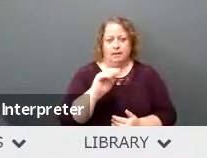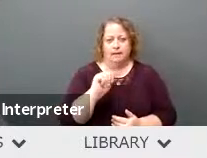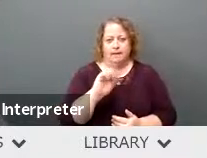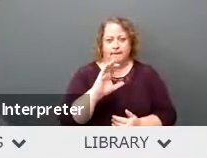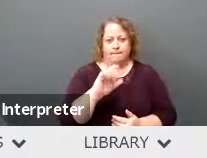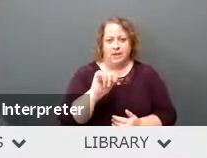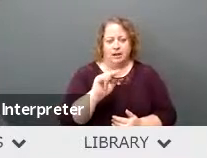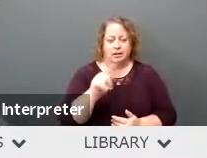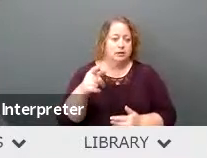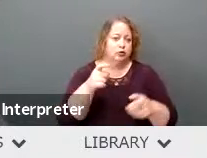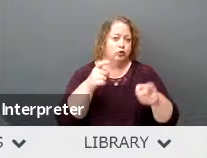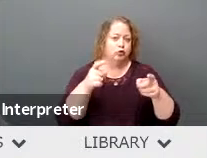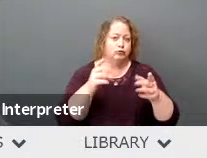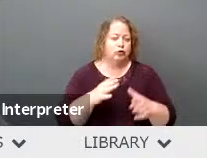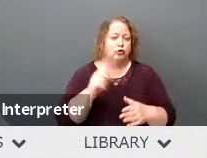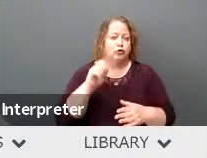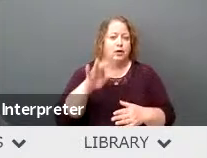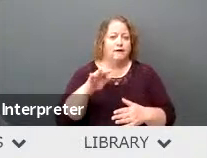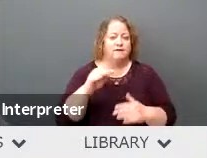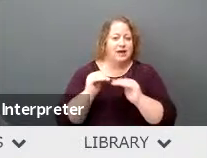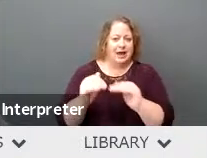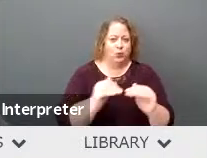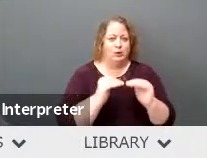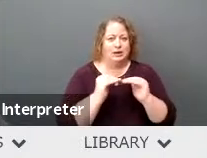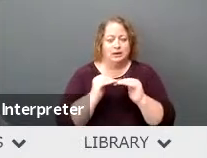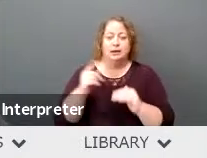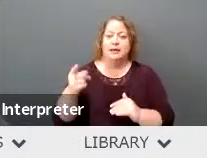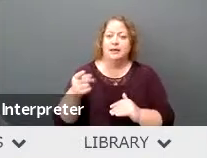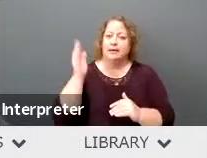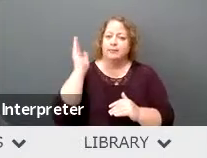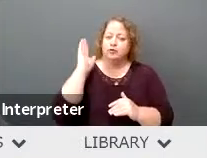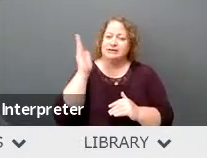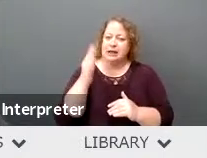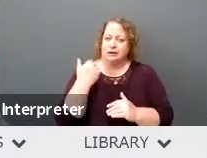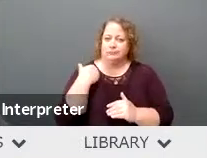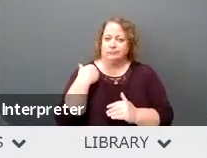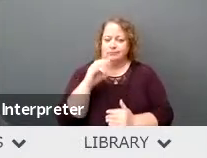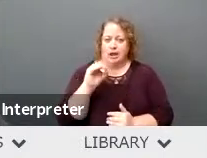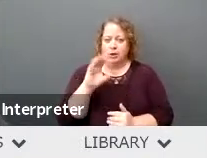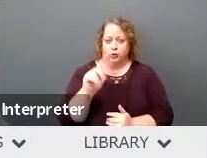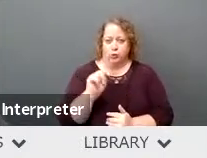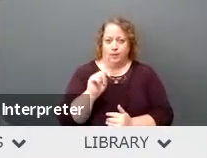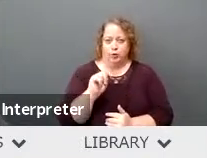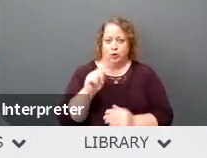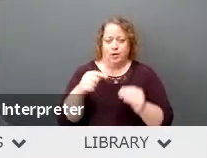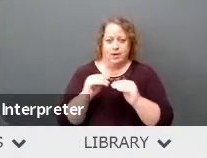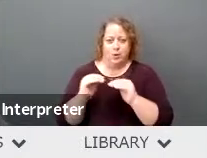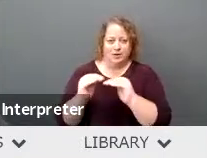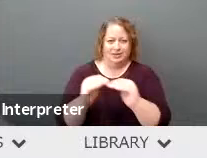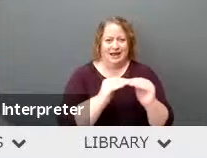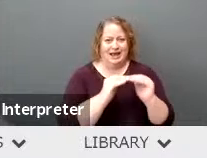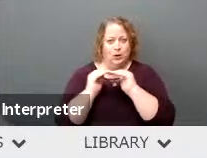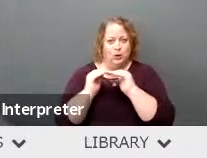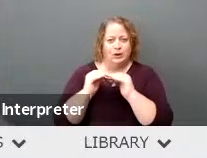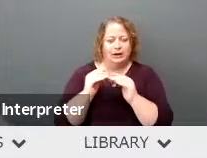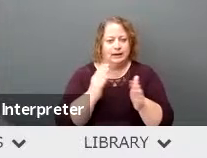of Equity. They had presented to the board in October on our equity